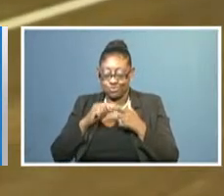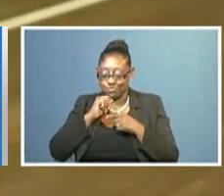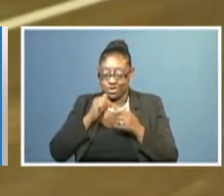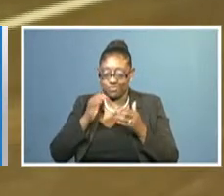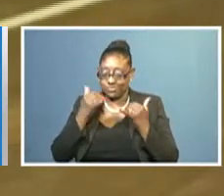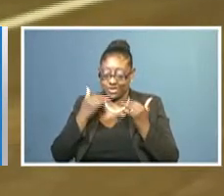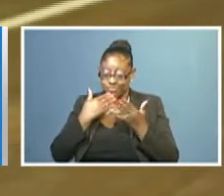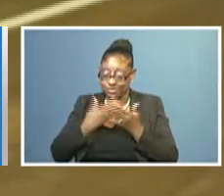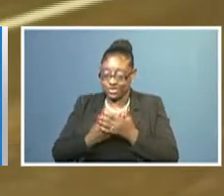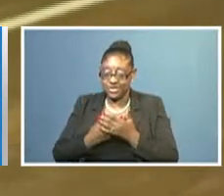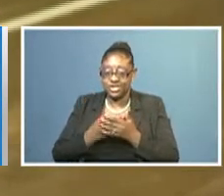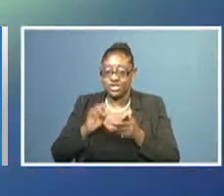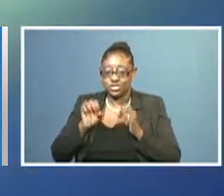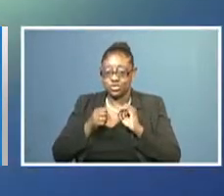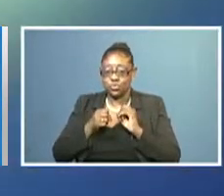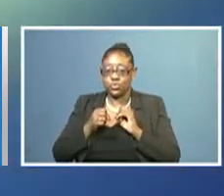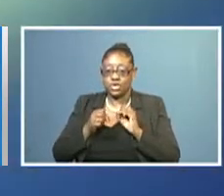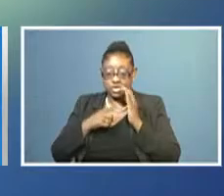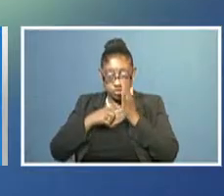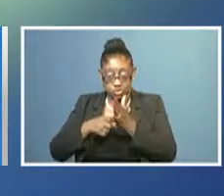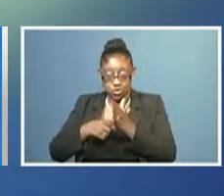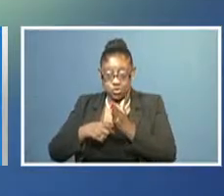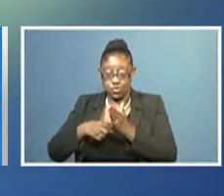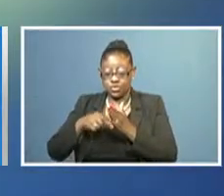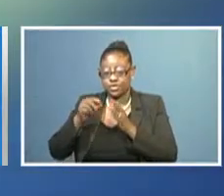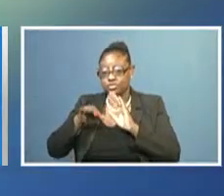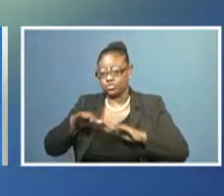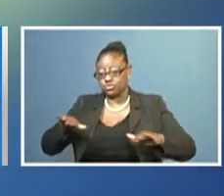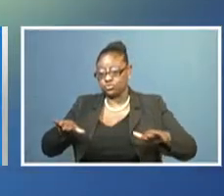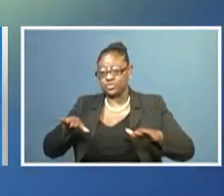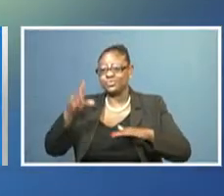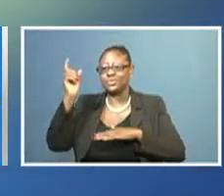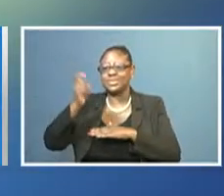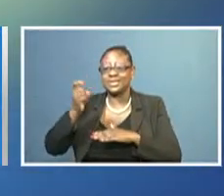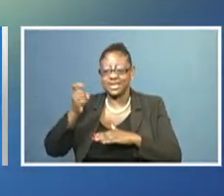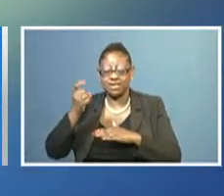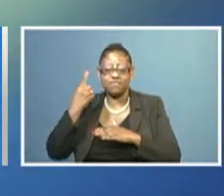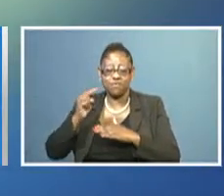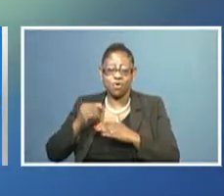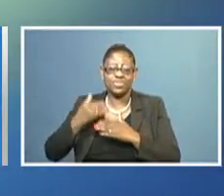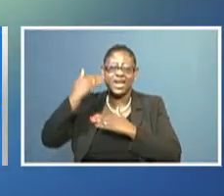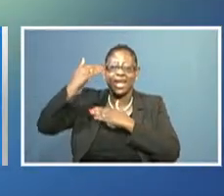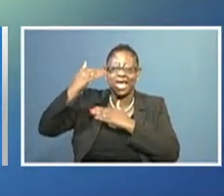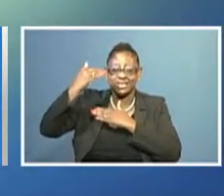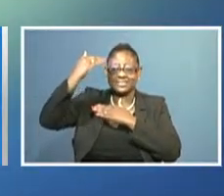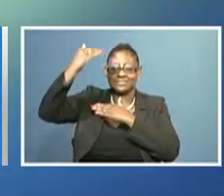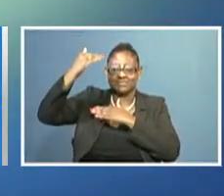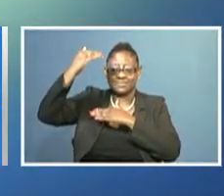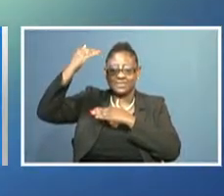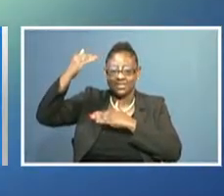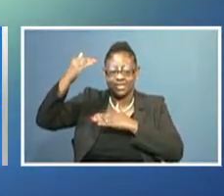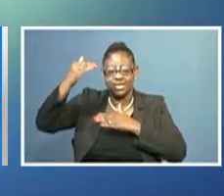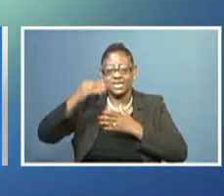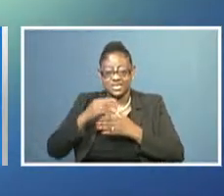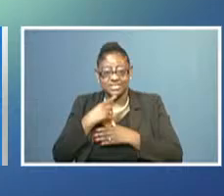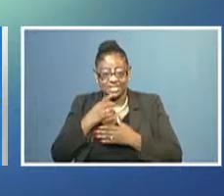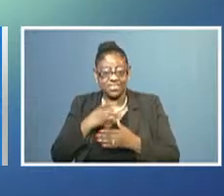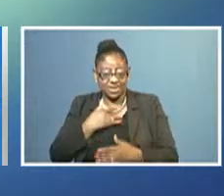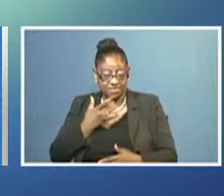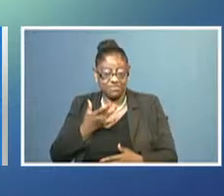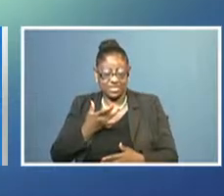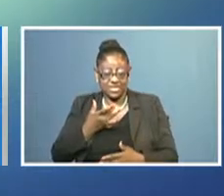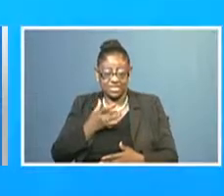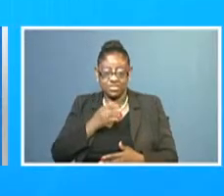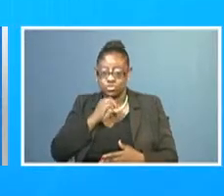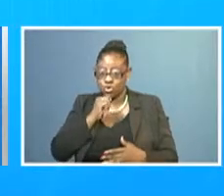the guys the basics that they need for the next level, at an early stage, which I felt was lacking in